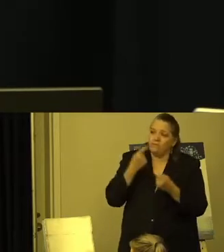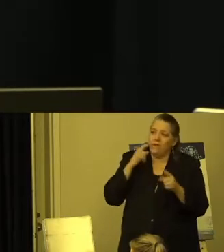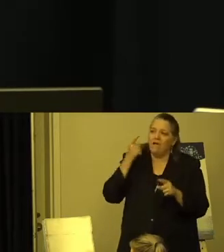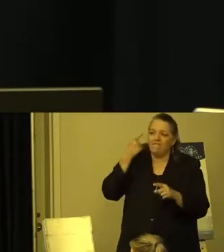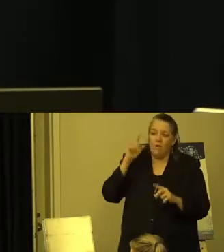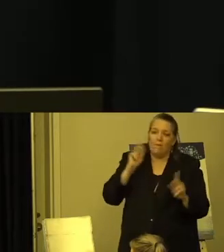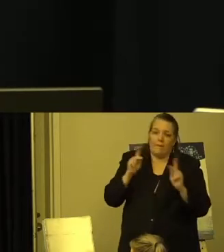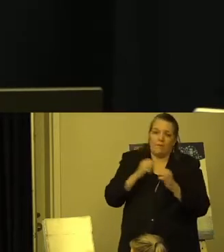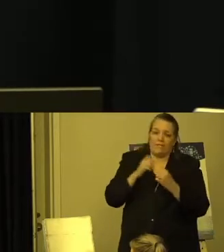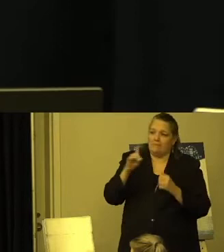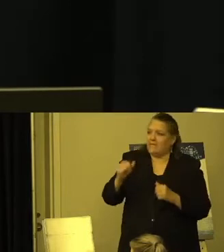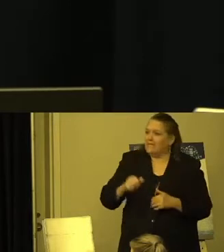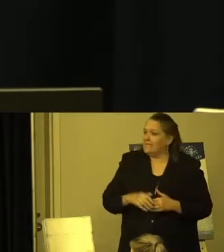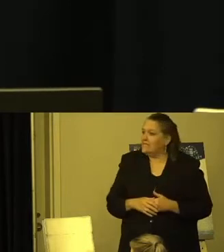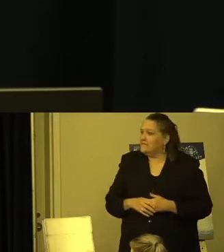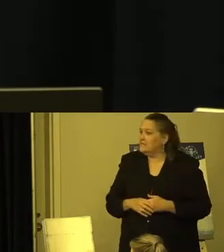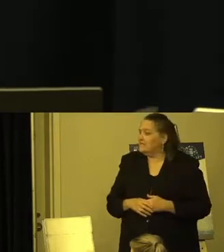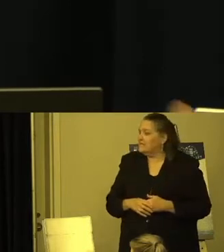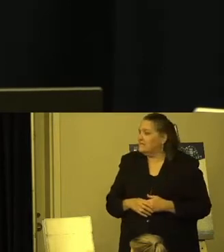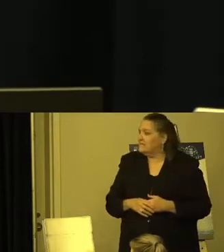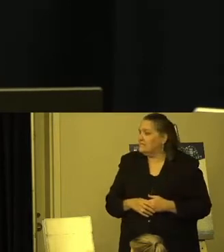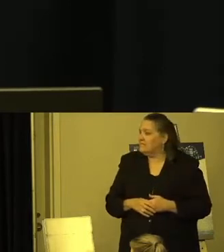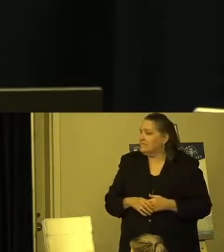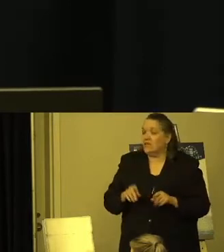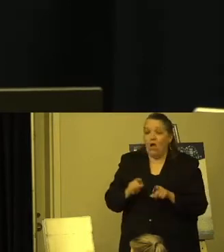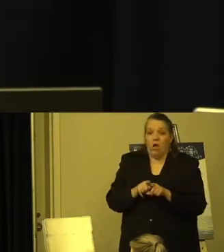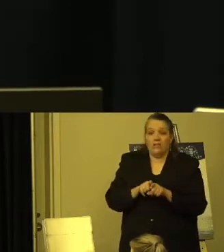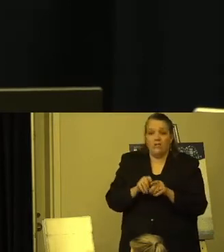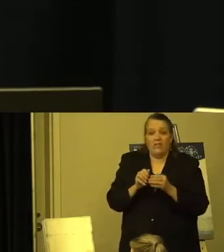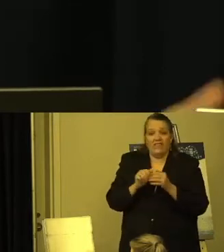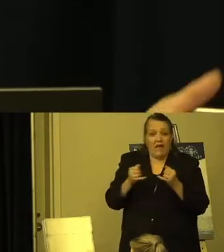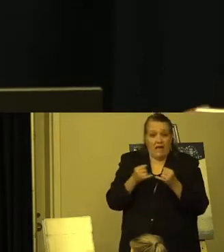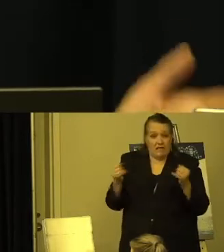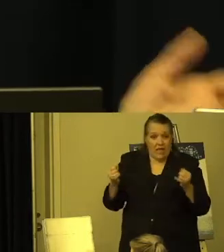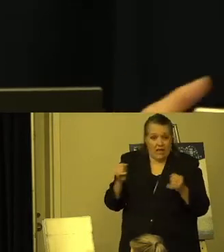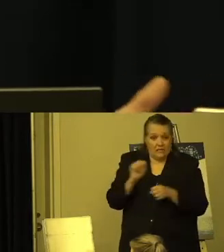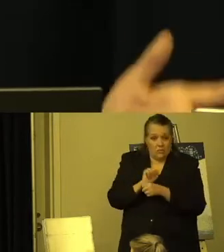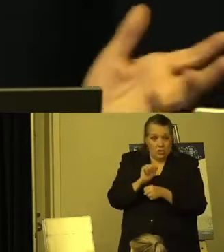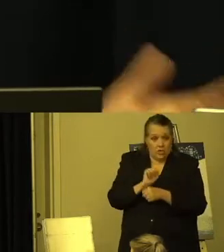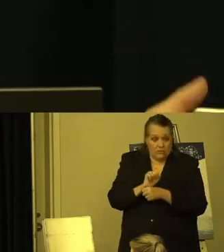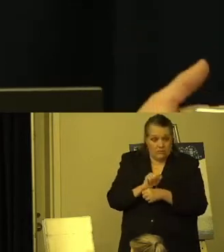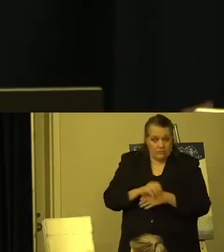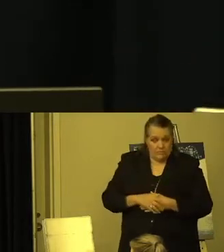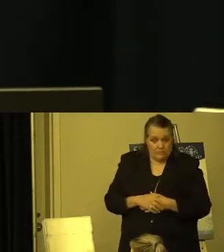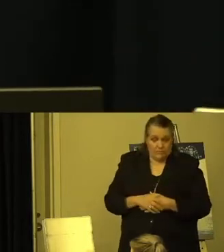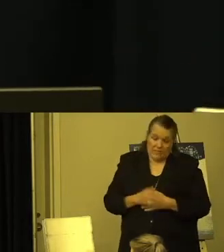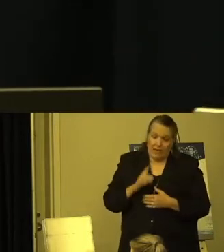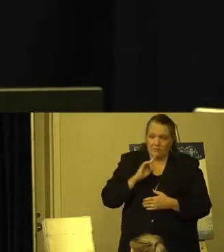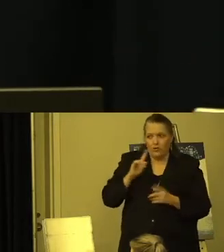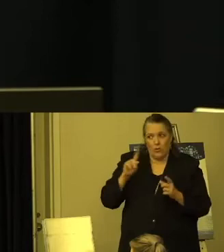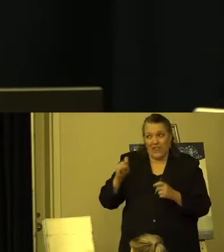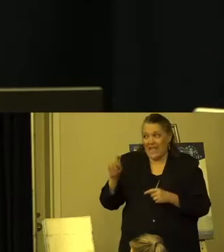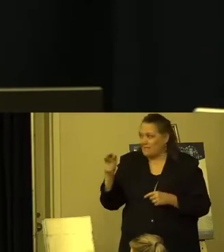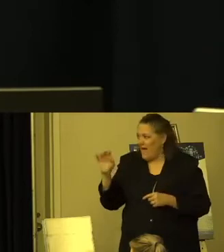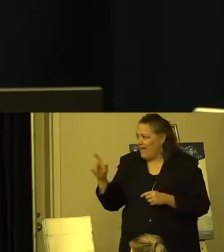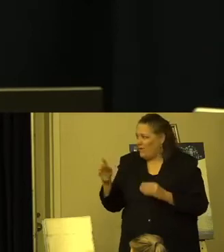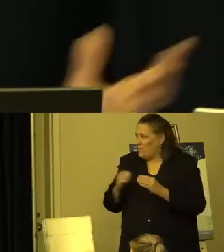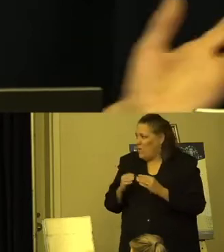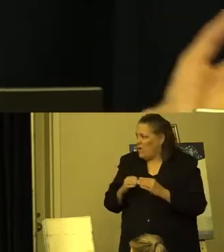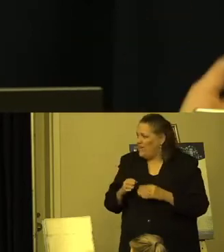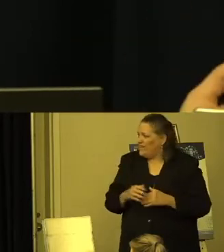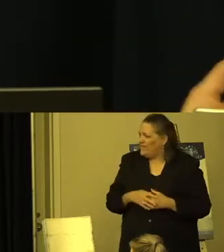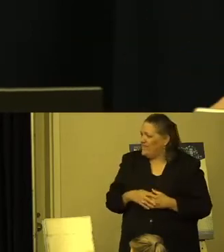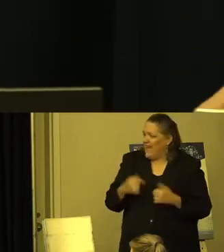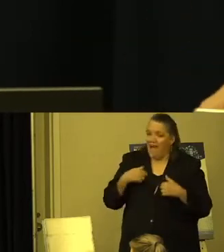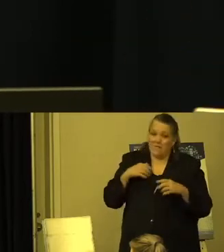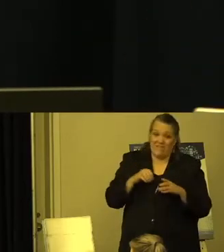disabilities. And one other thing is the guidelines work, which I trust you're going to ask Michael more about. I've been involved in